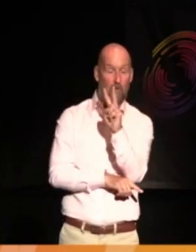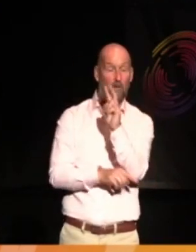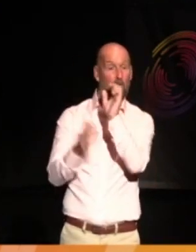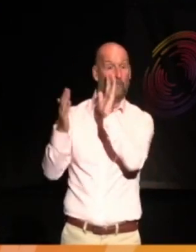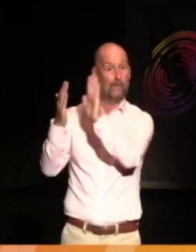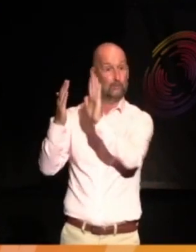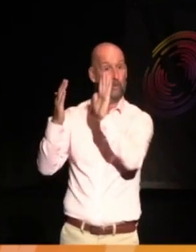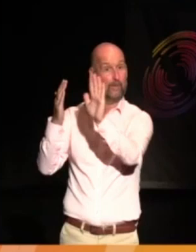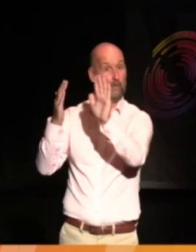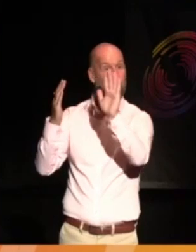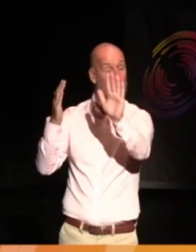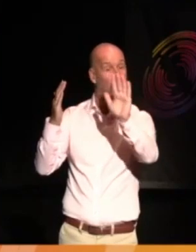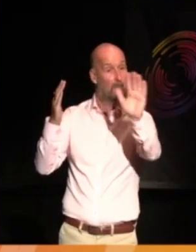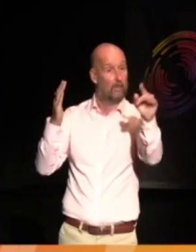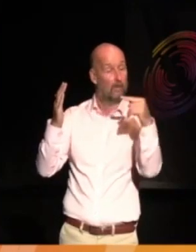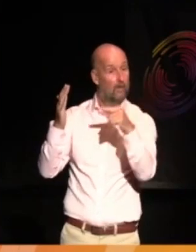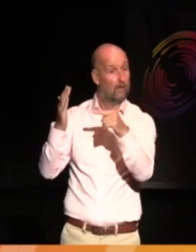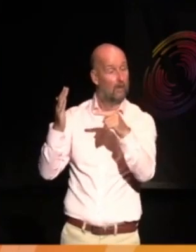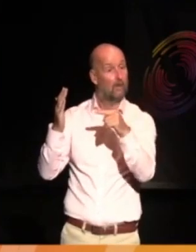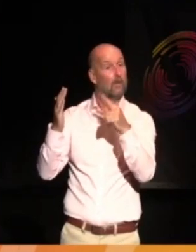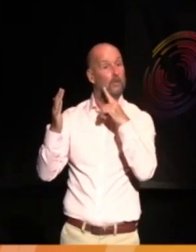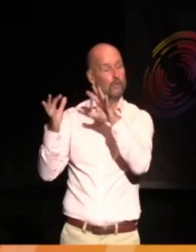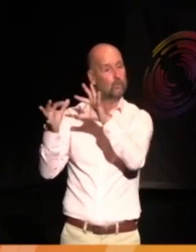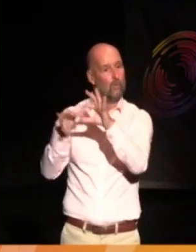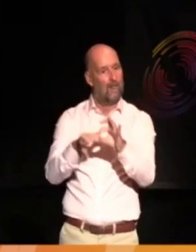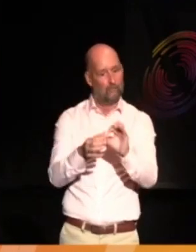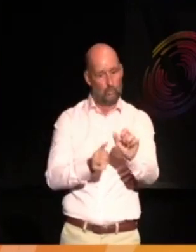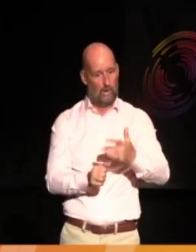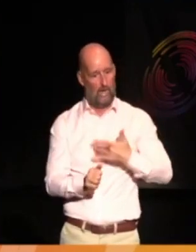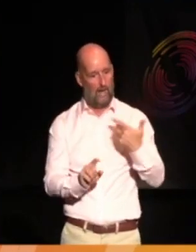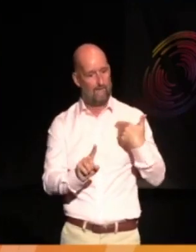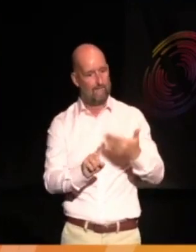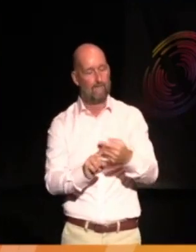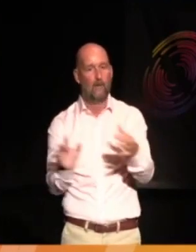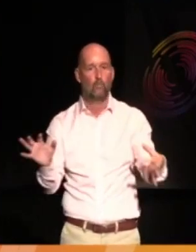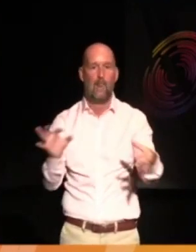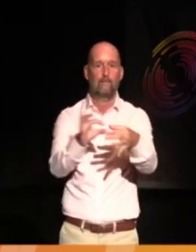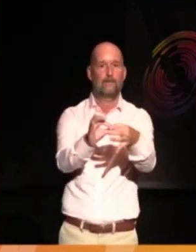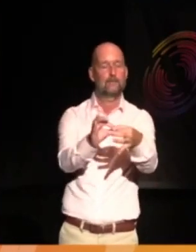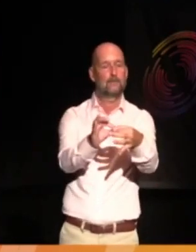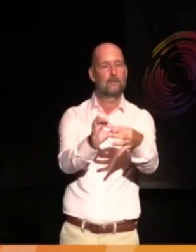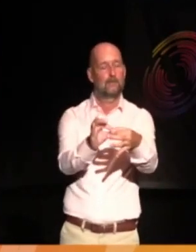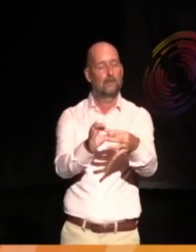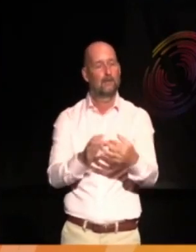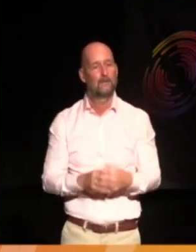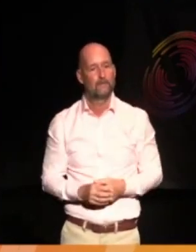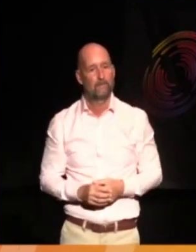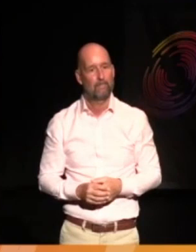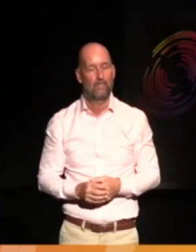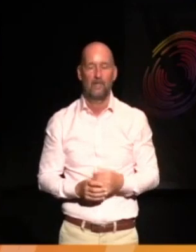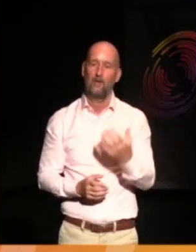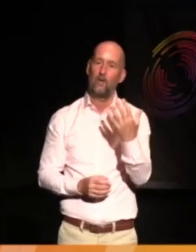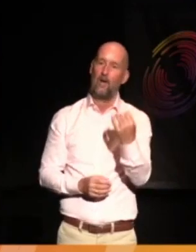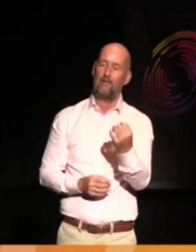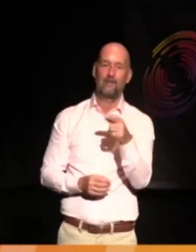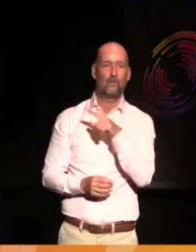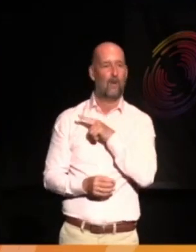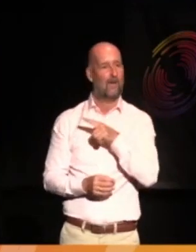pictures that you want on the wall, but if you can't make it relevant to people, then it really doesn't matter. And we've got into